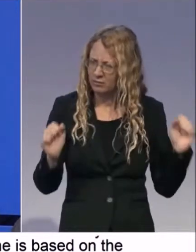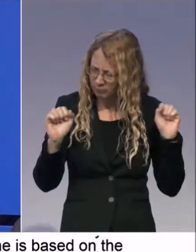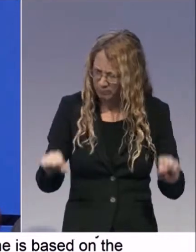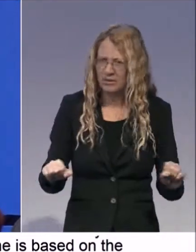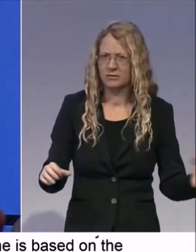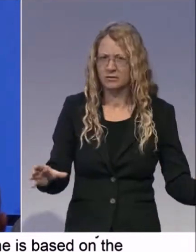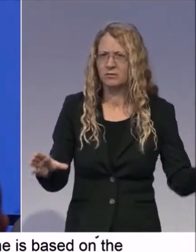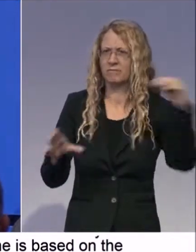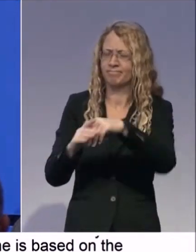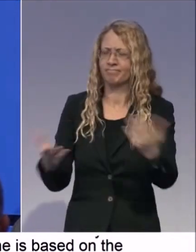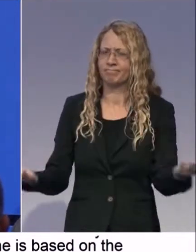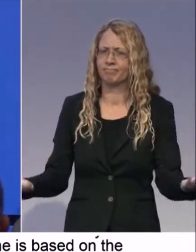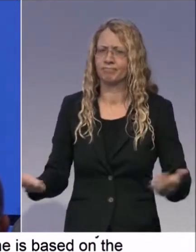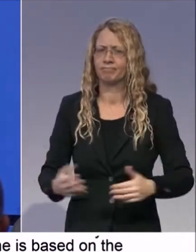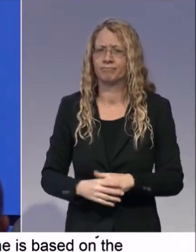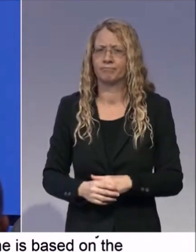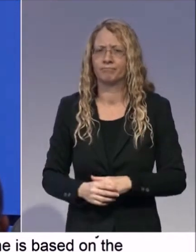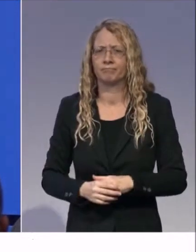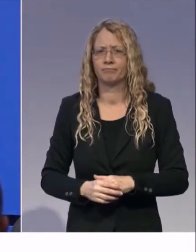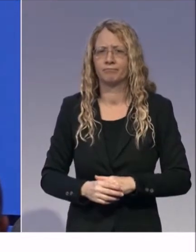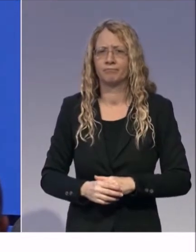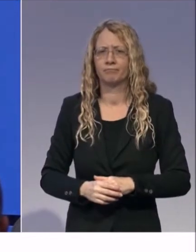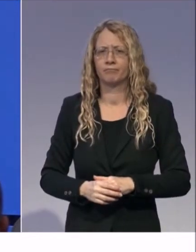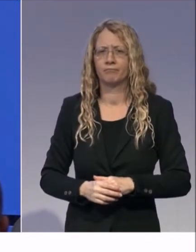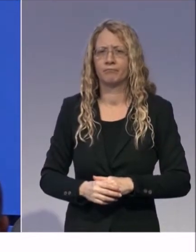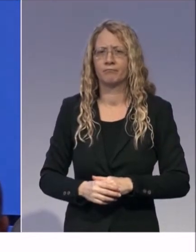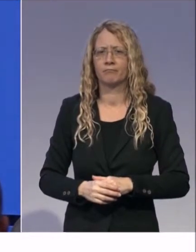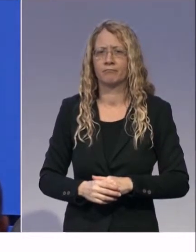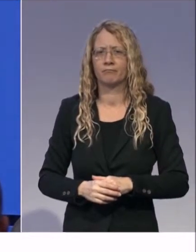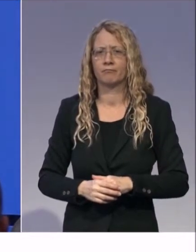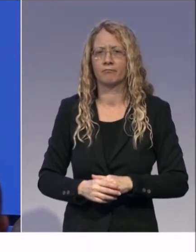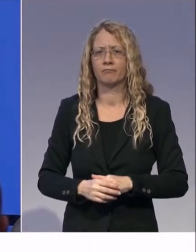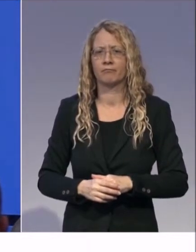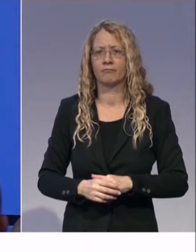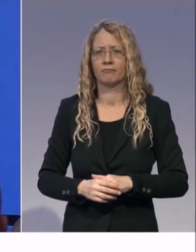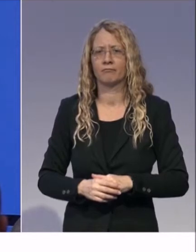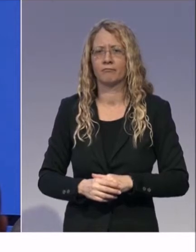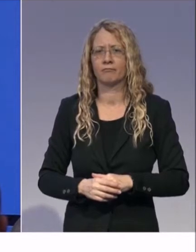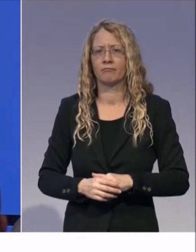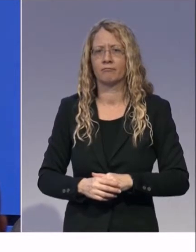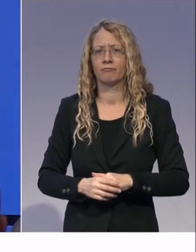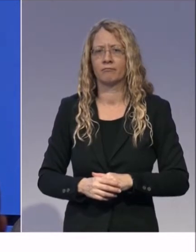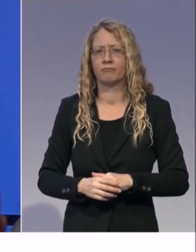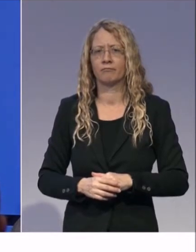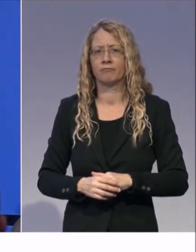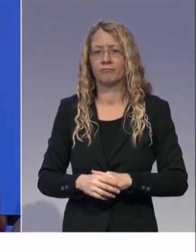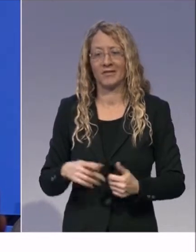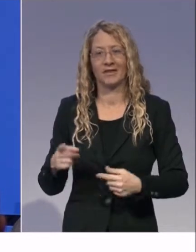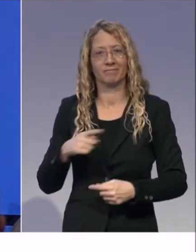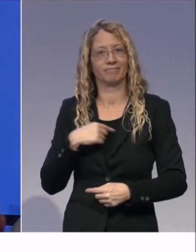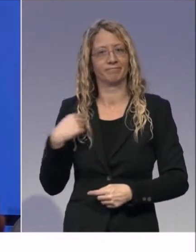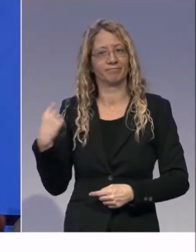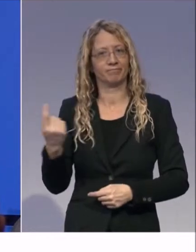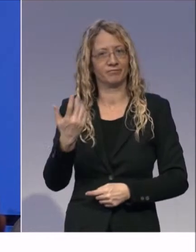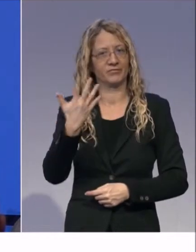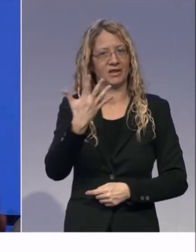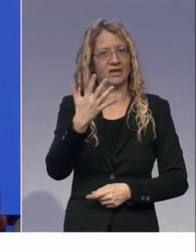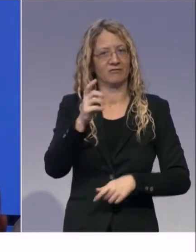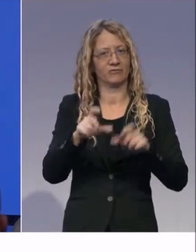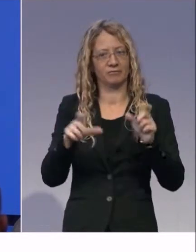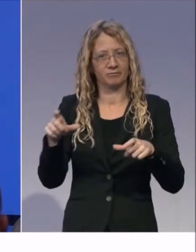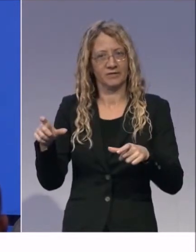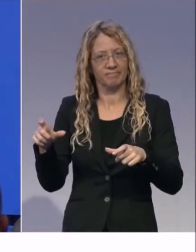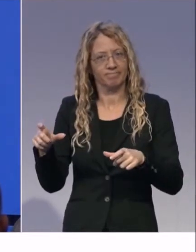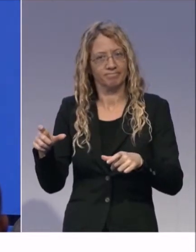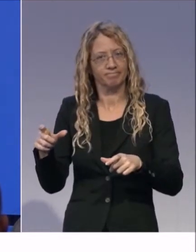that eventually we had about 5 persons with disabilities who got the scholarship. And to me, that